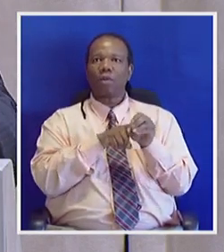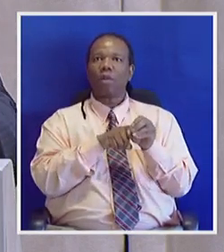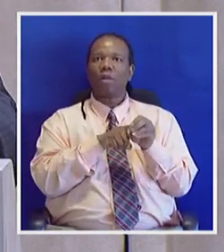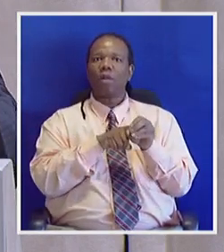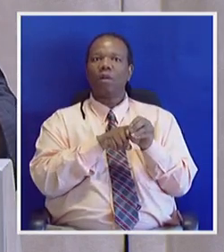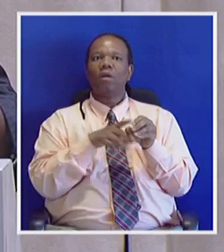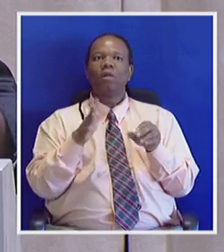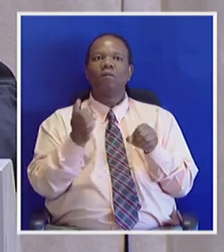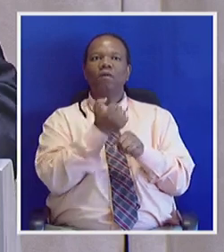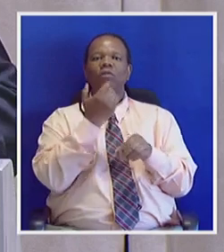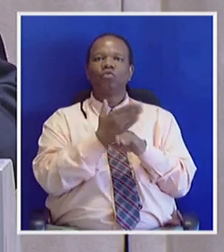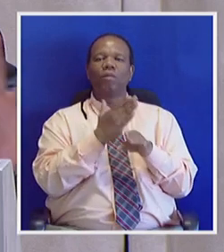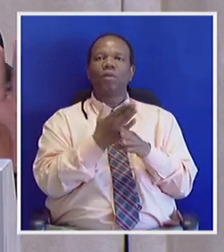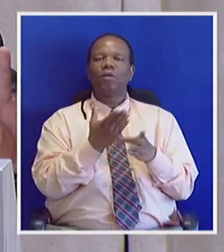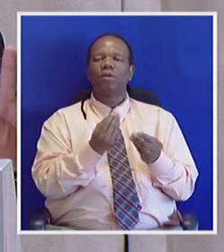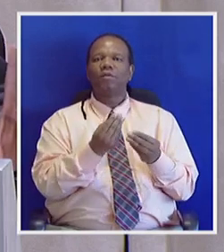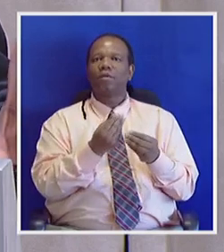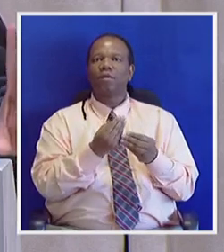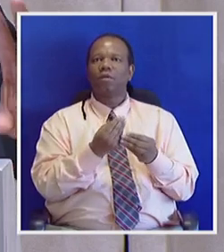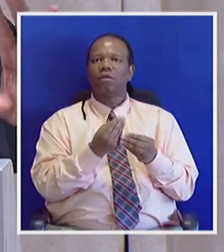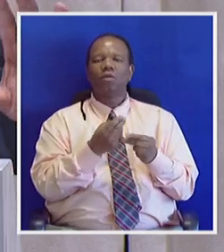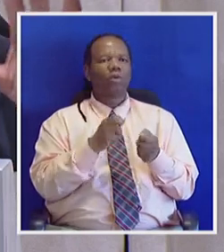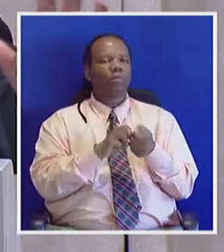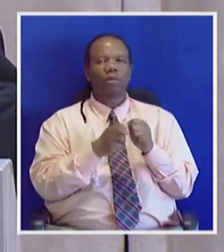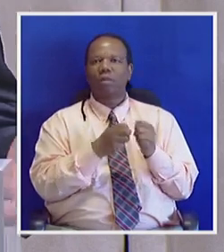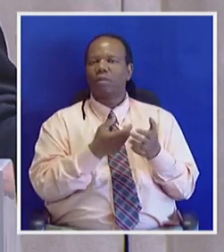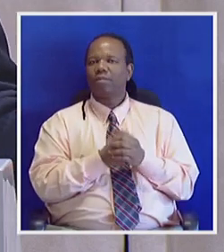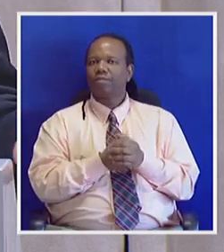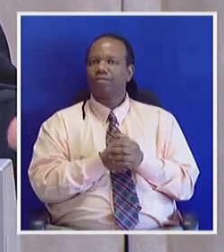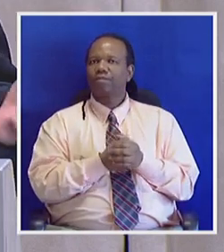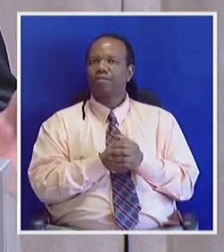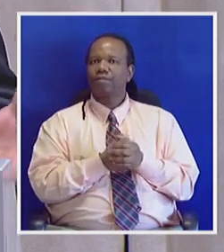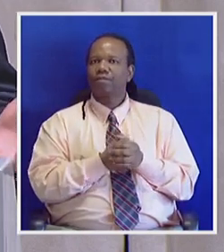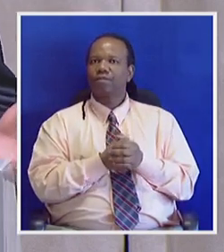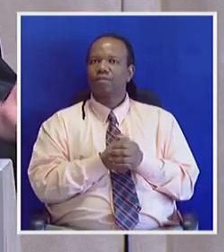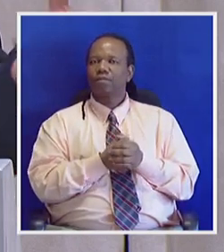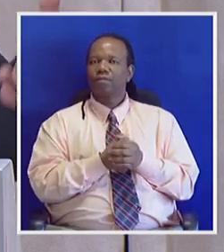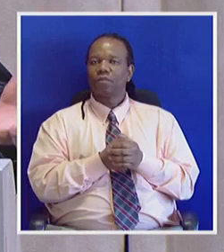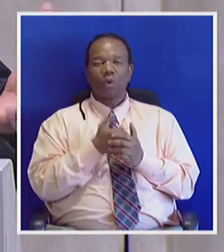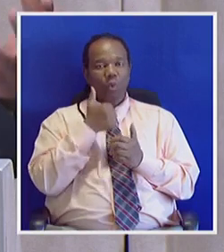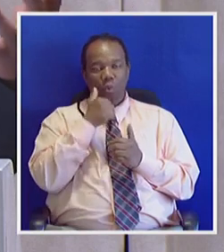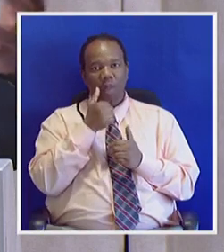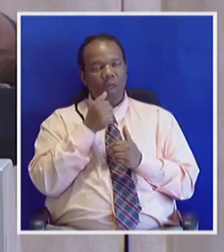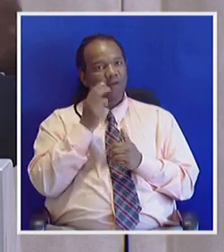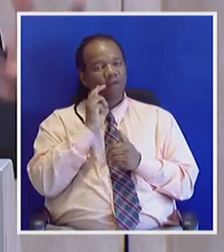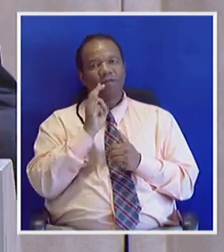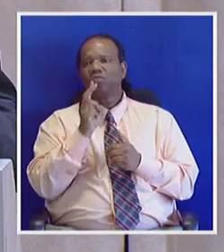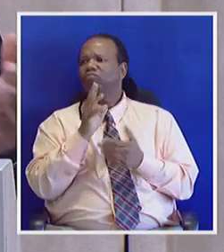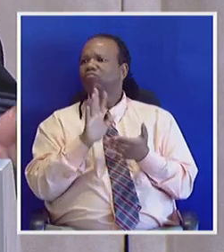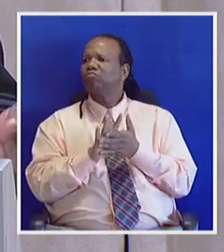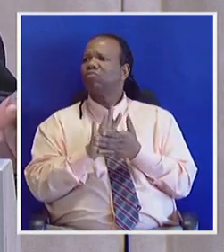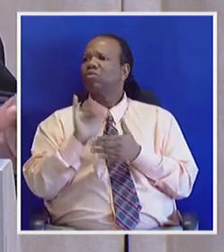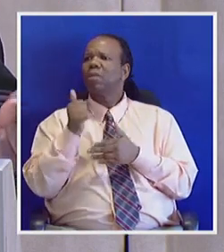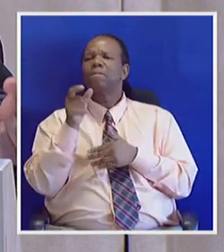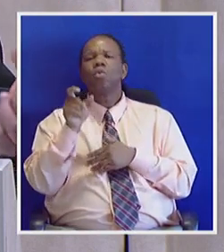jobs without any fail. And wherever I go, I ask the principal or the chancellor